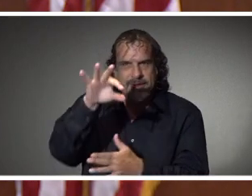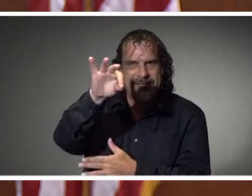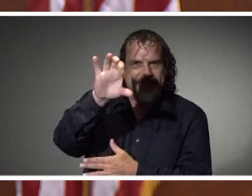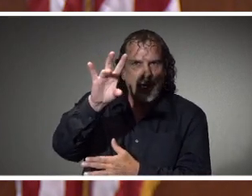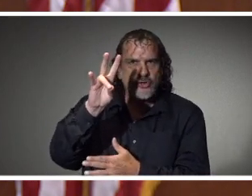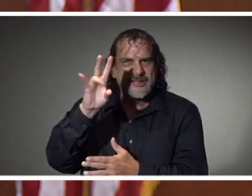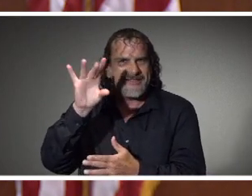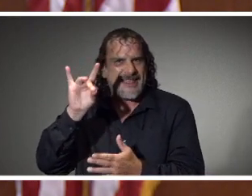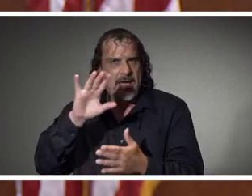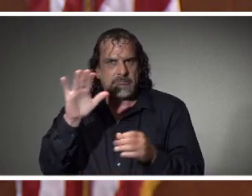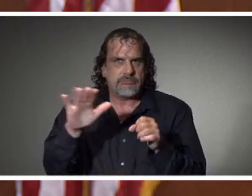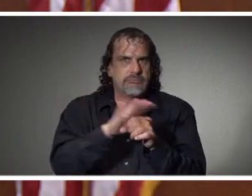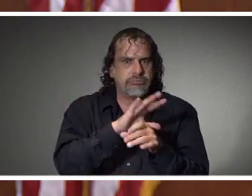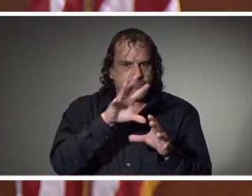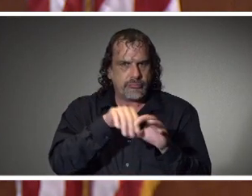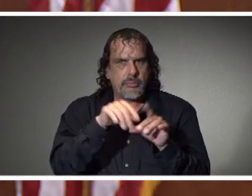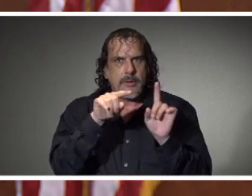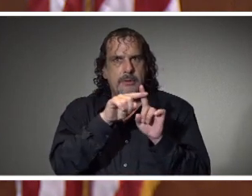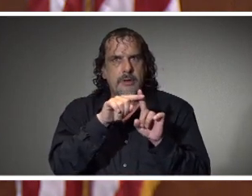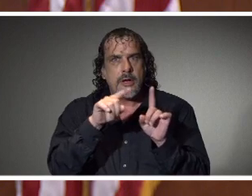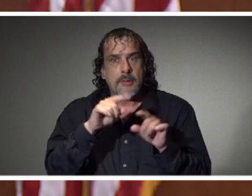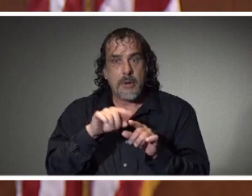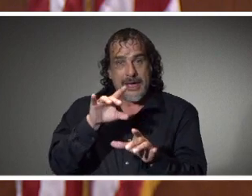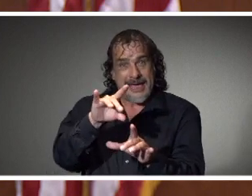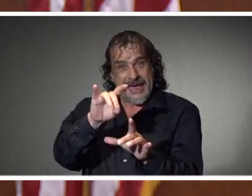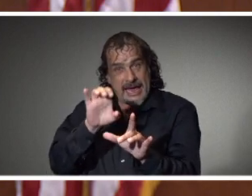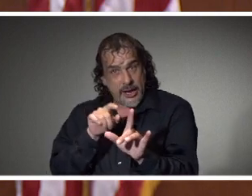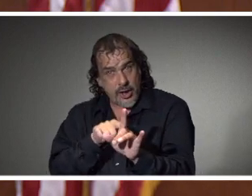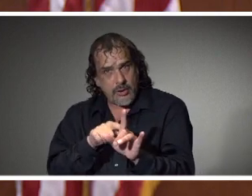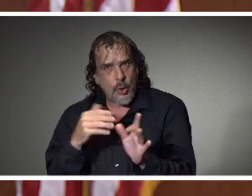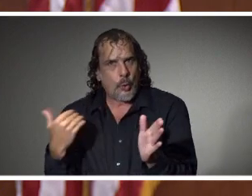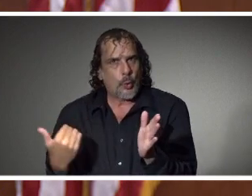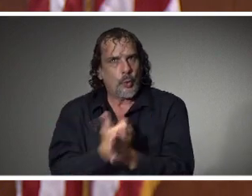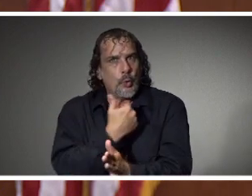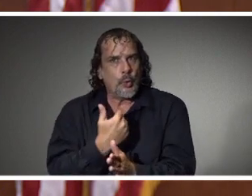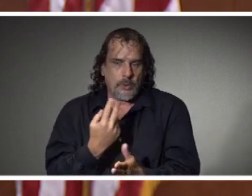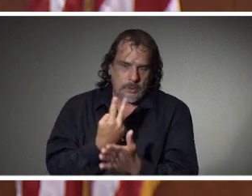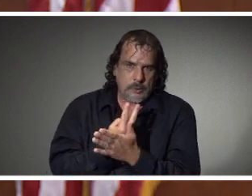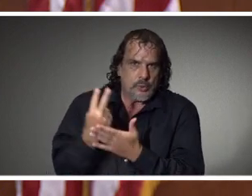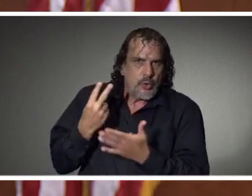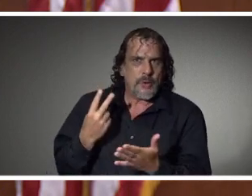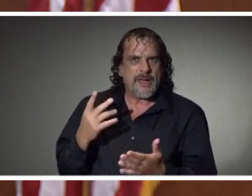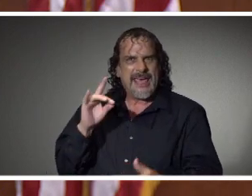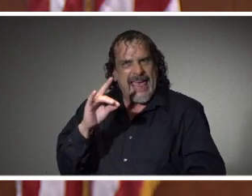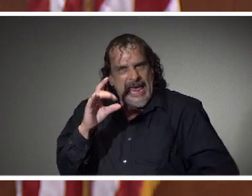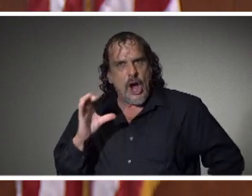2,978 total cases, but 800 of them are new cases in the last 2 weeks.